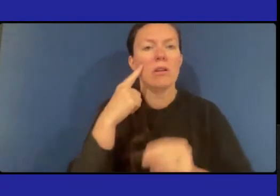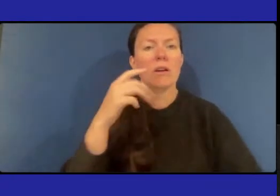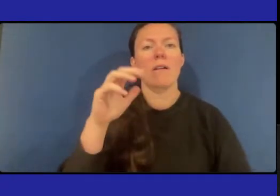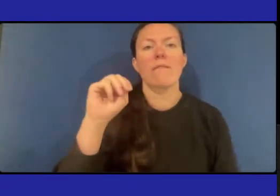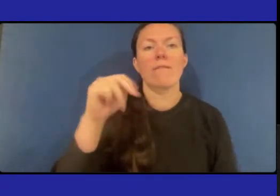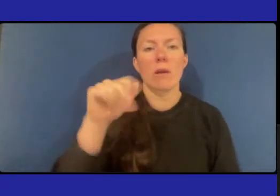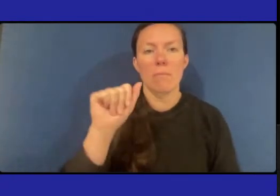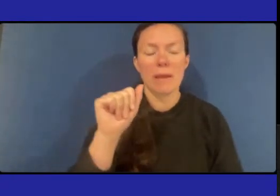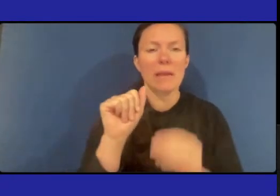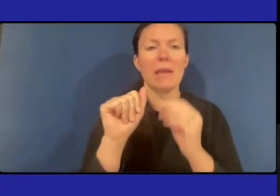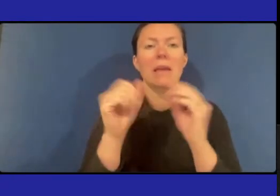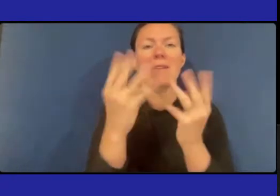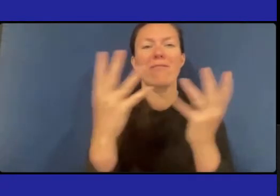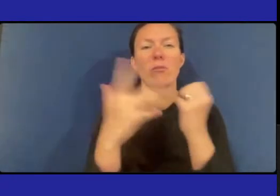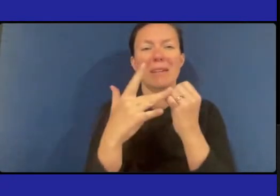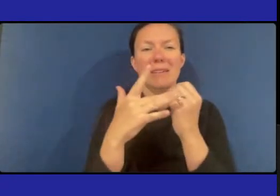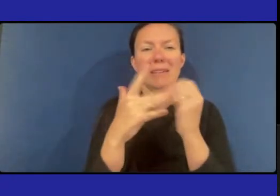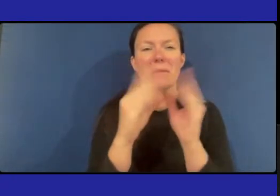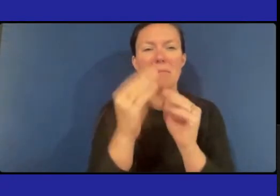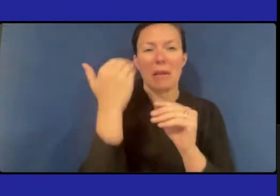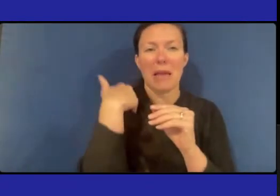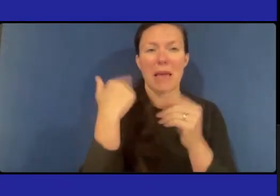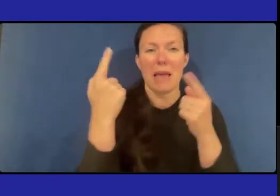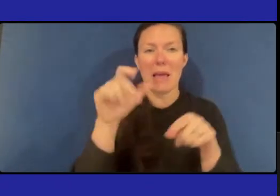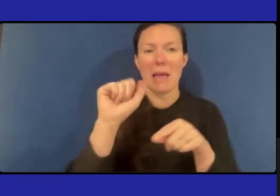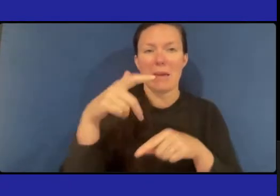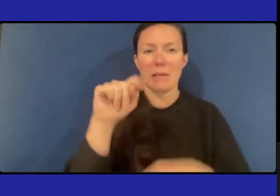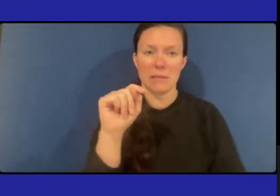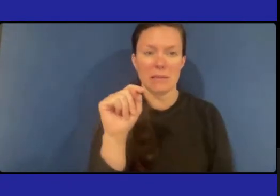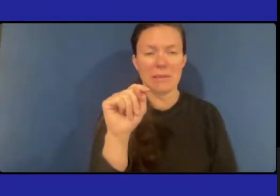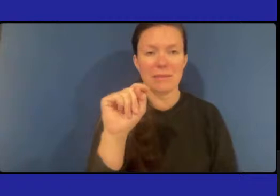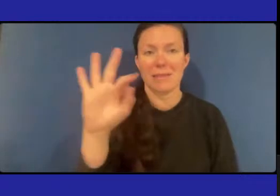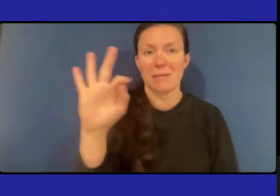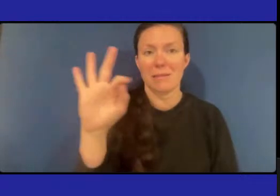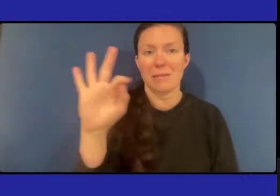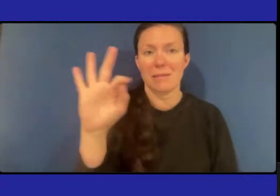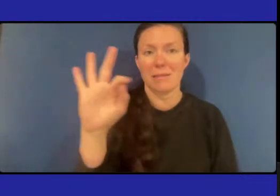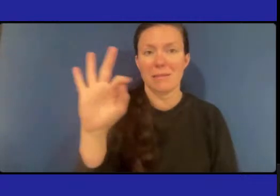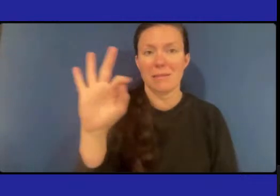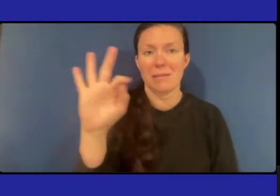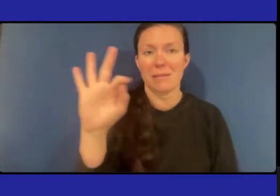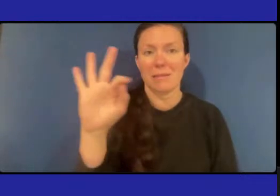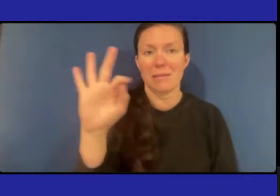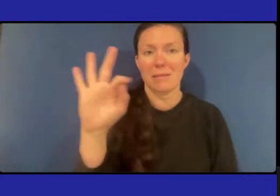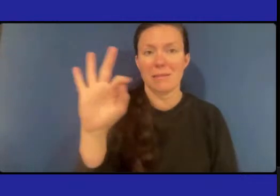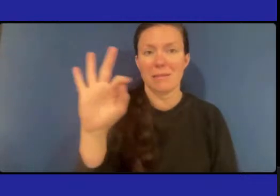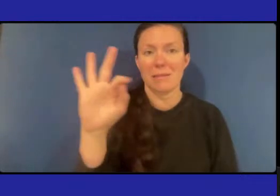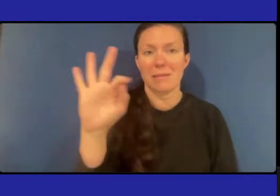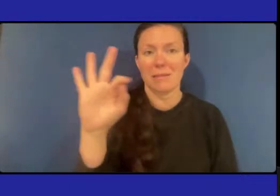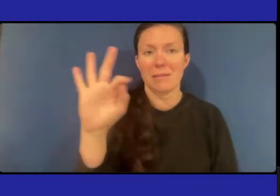Information Technology Committee meeting held on September 9th, 2024.